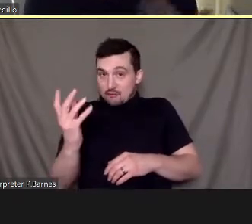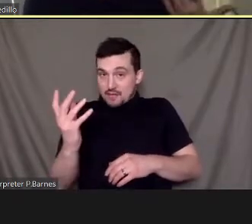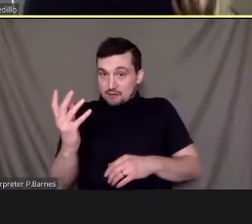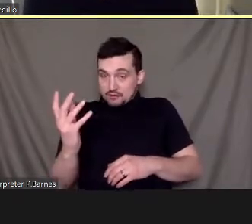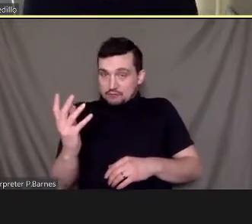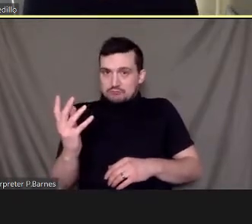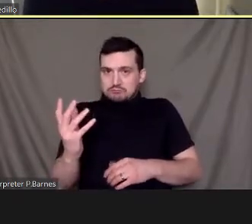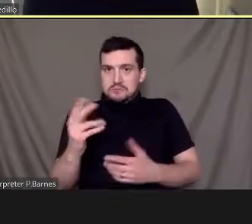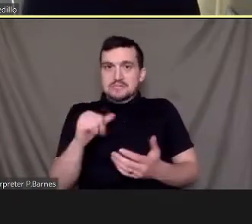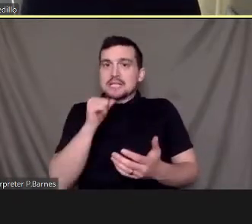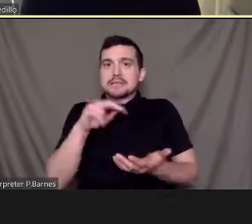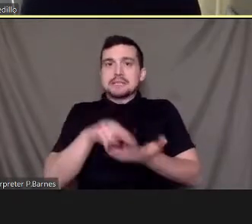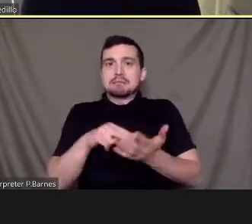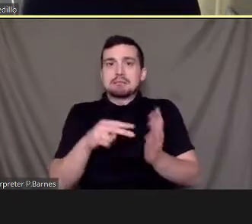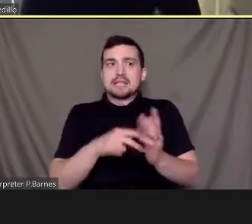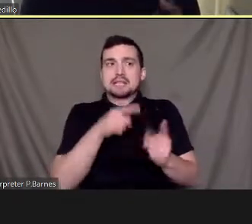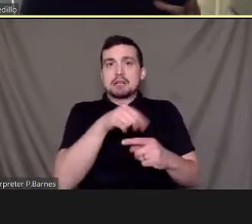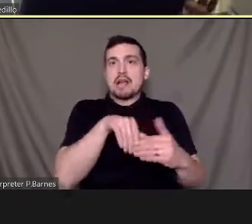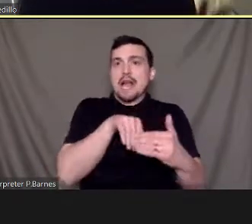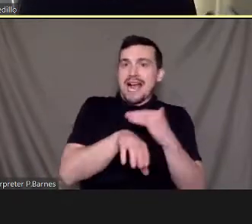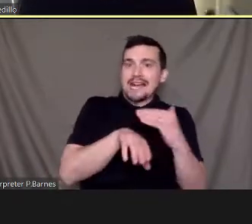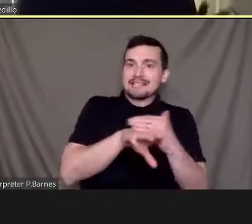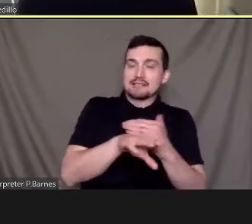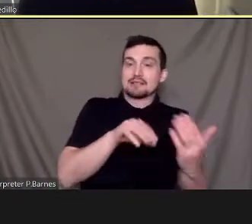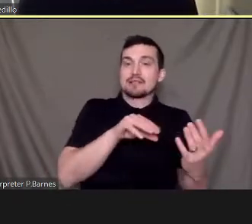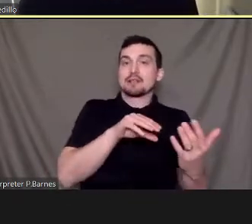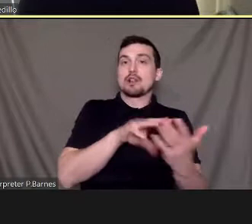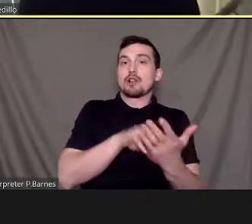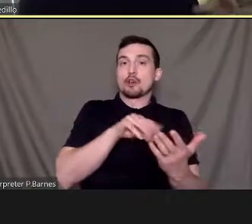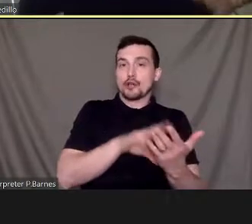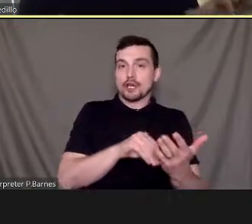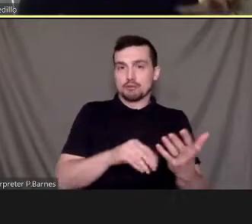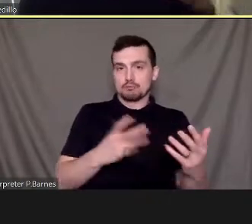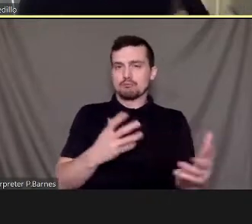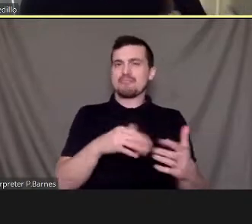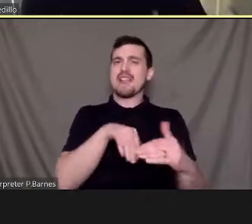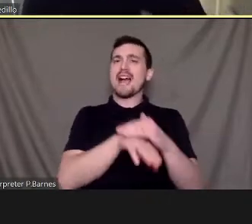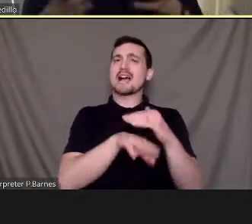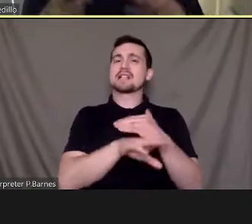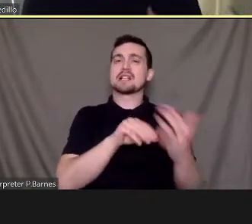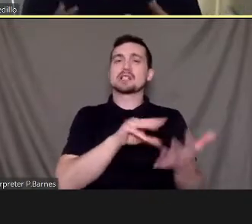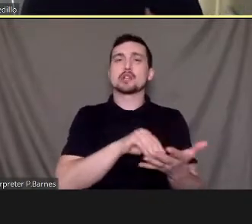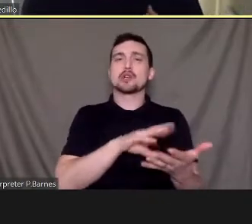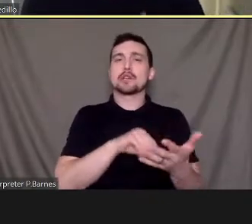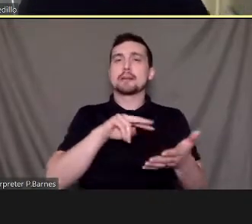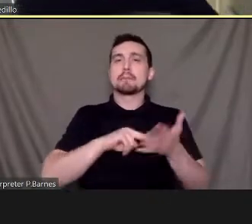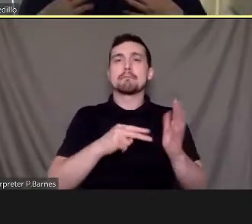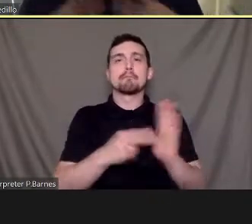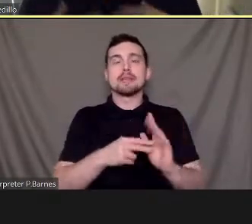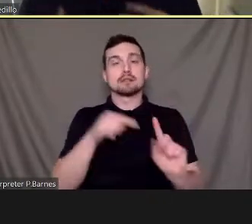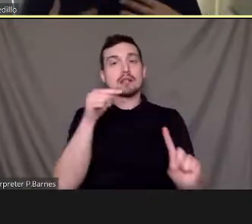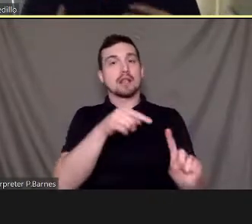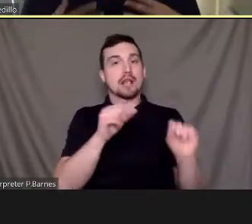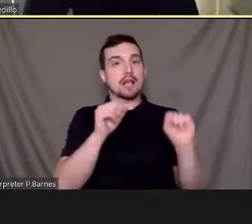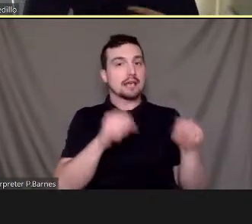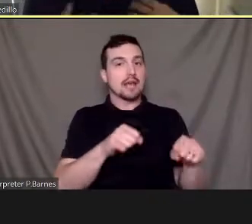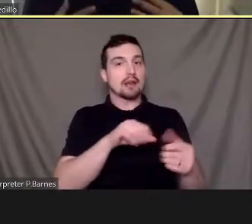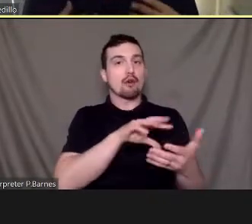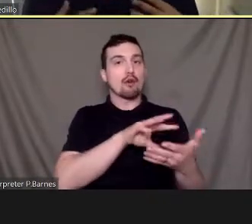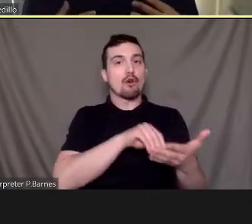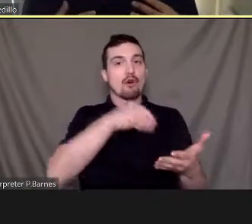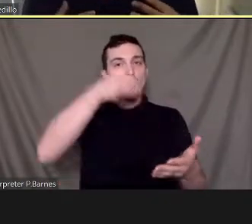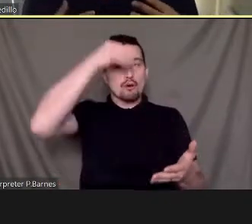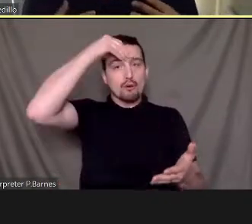it's access to learning, because access to learning means that someone can take that and do something with